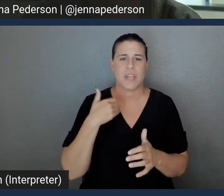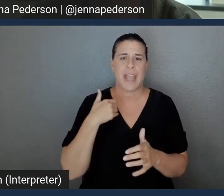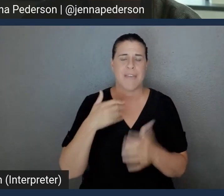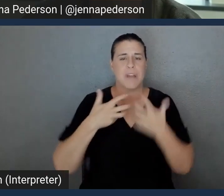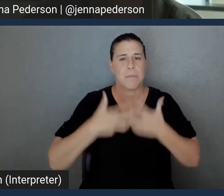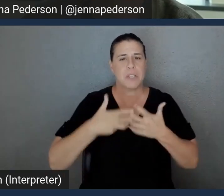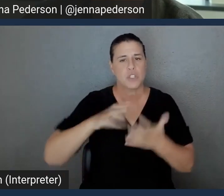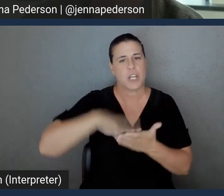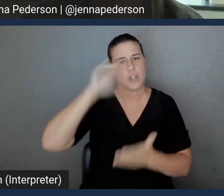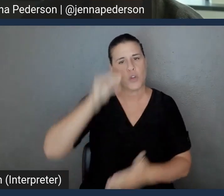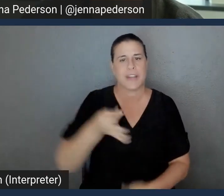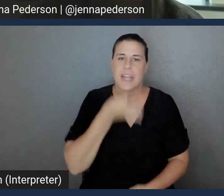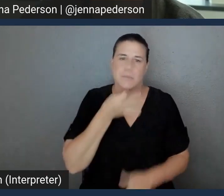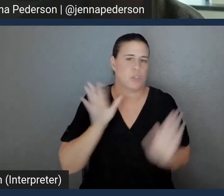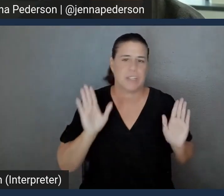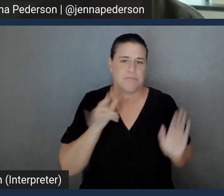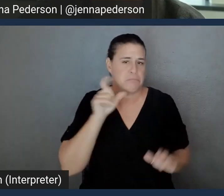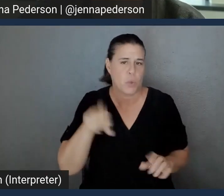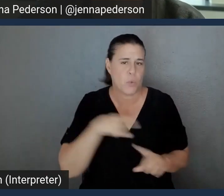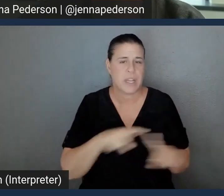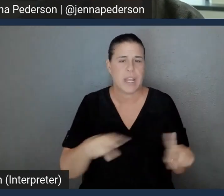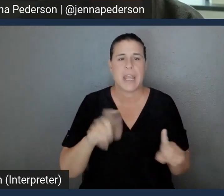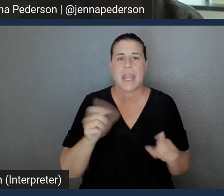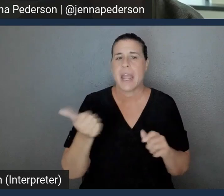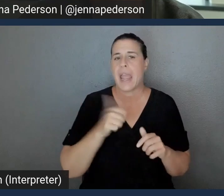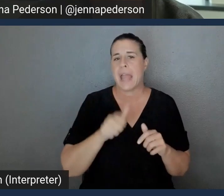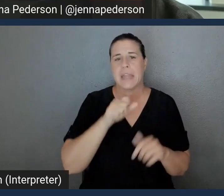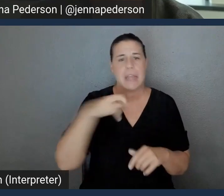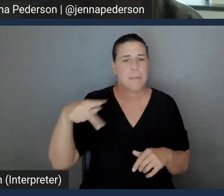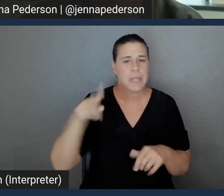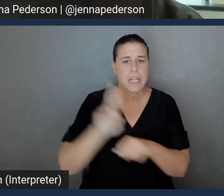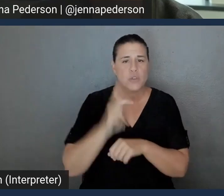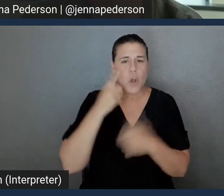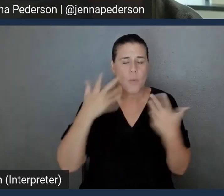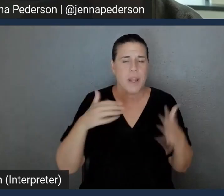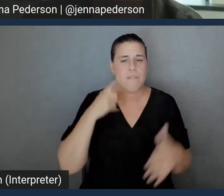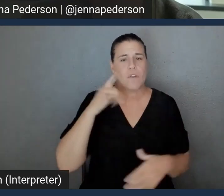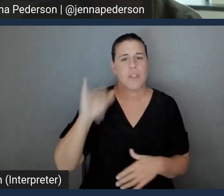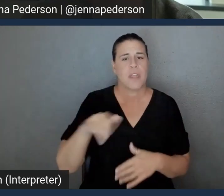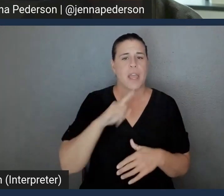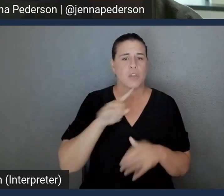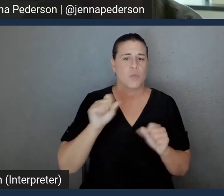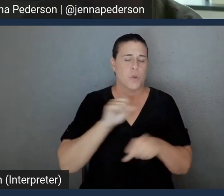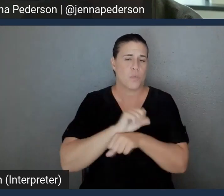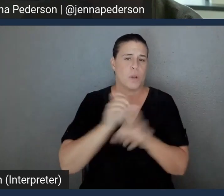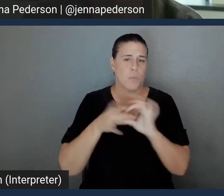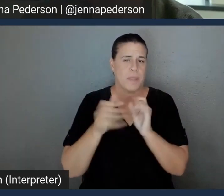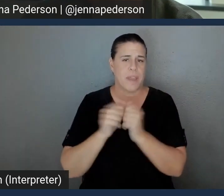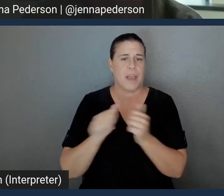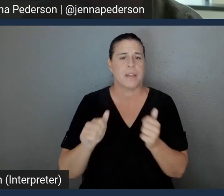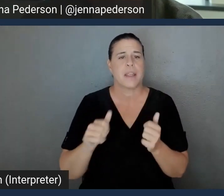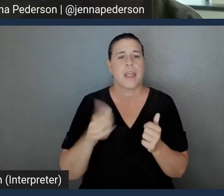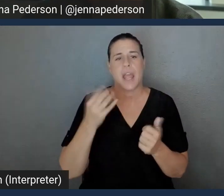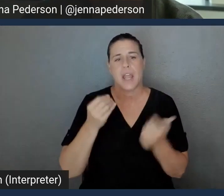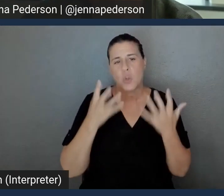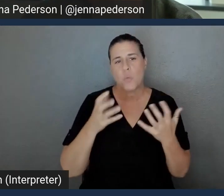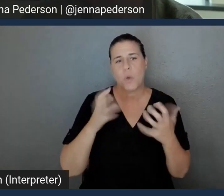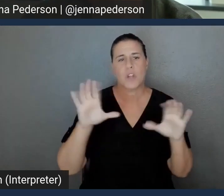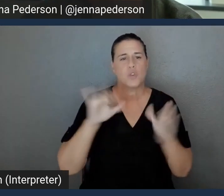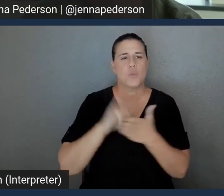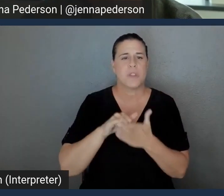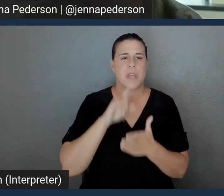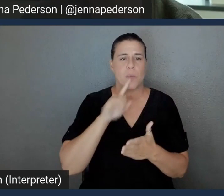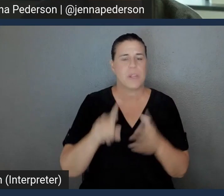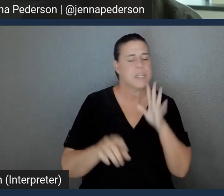learning expertise. So any developer, any application that you're sort of working towards, and you want to sort of do this speech to